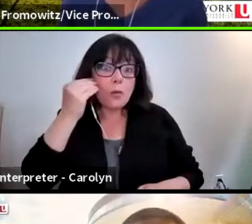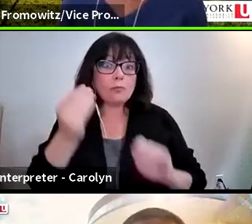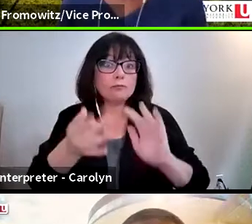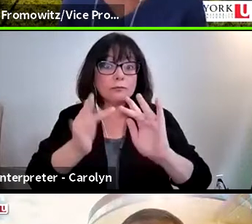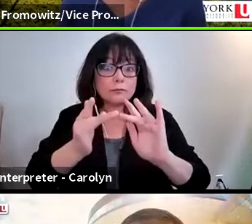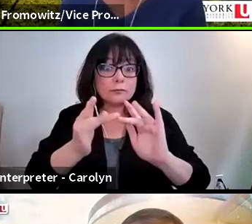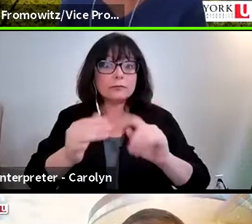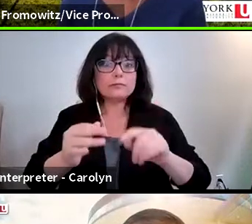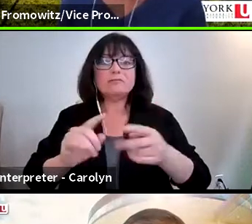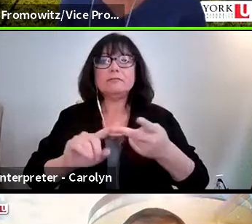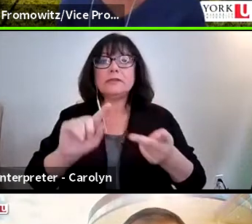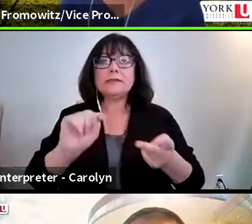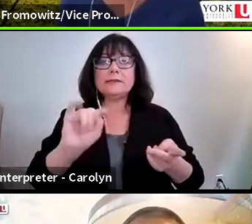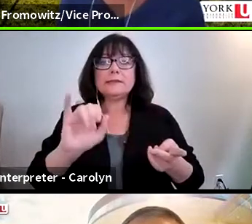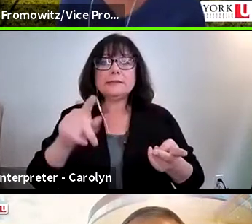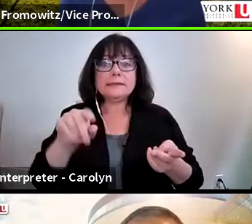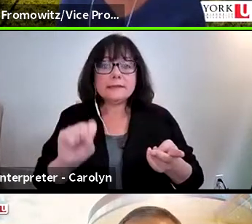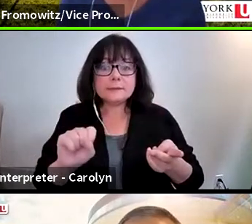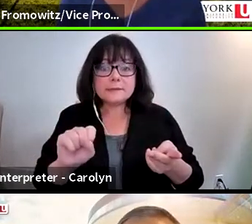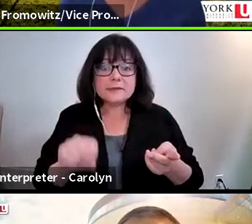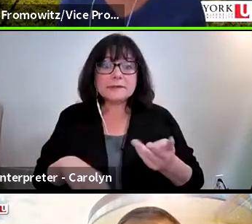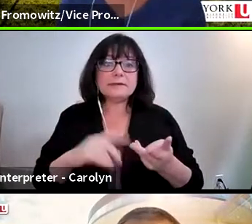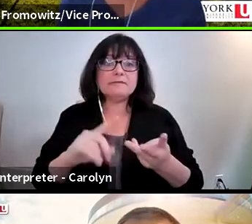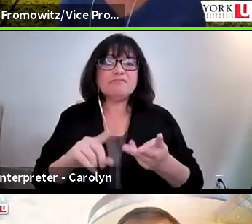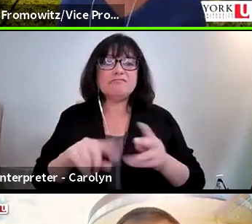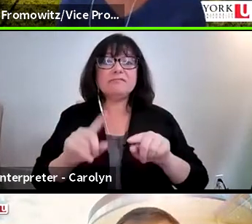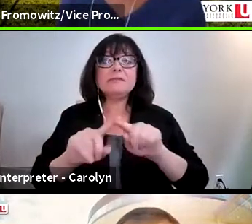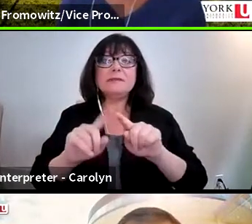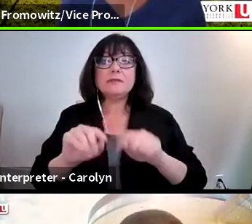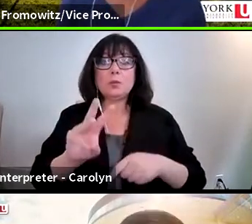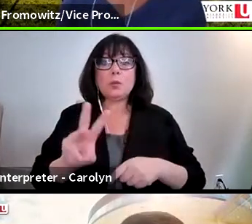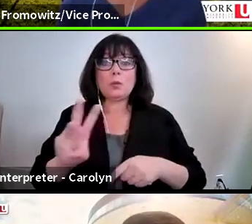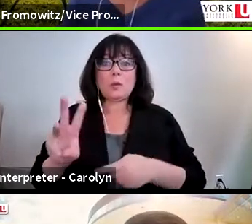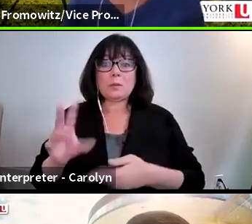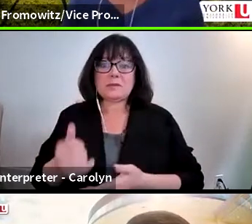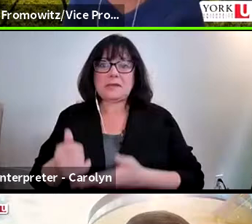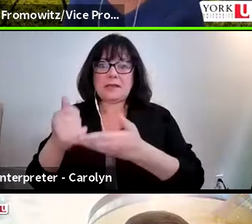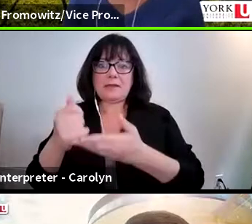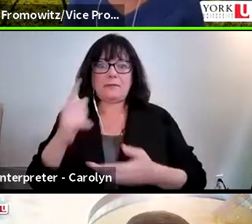websites if you do encounter problems.